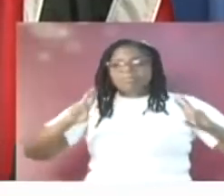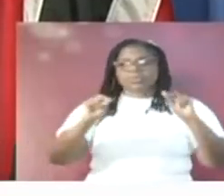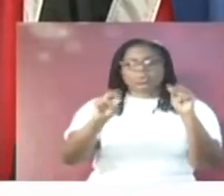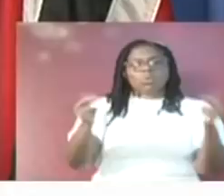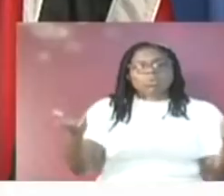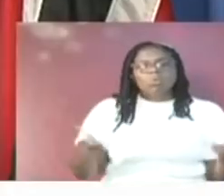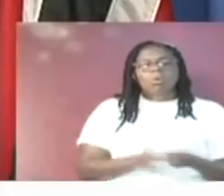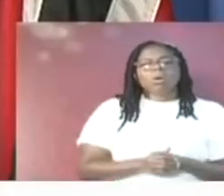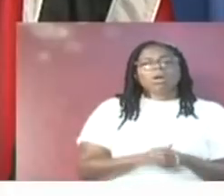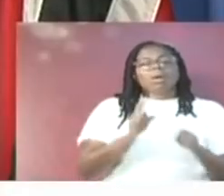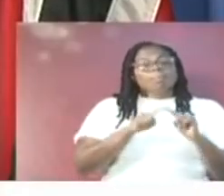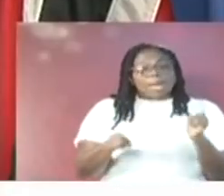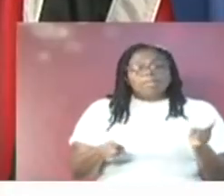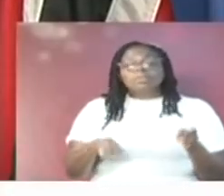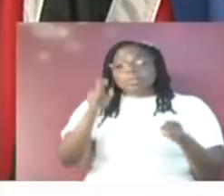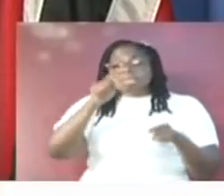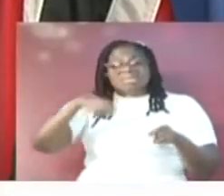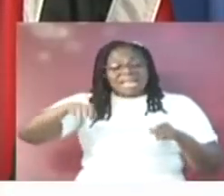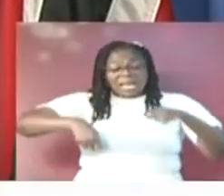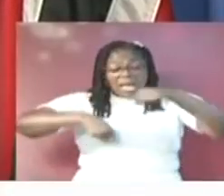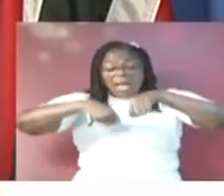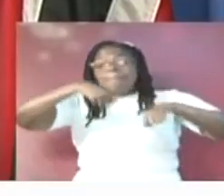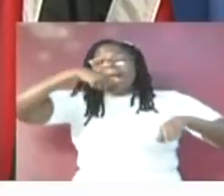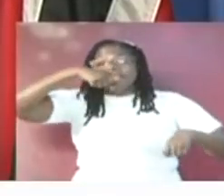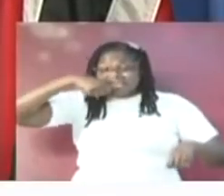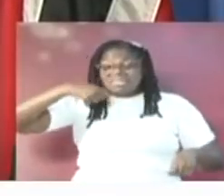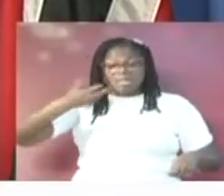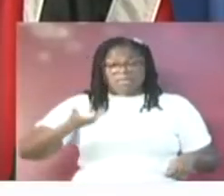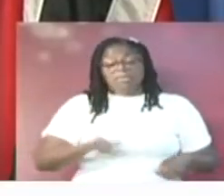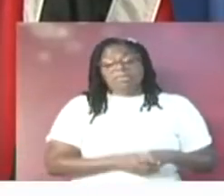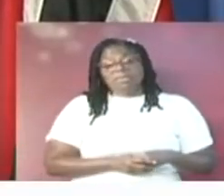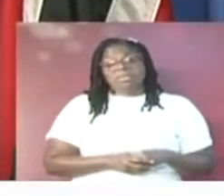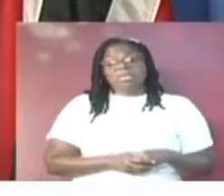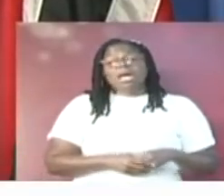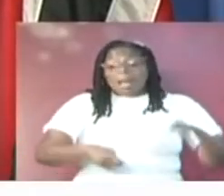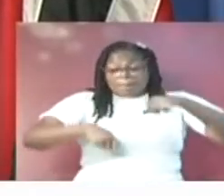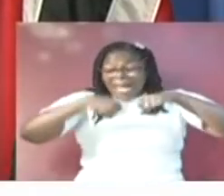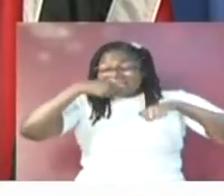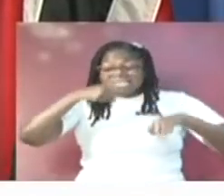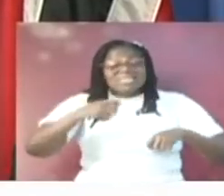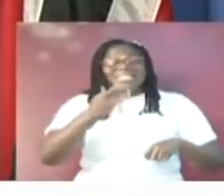and if you don't take it, the wages of this is death for some people.